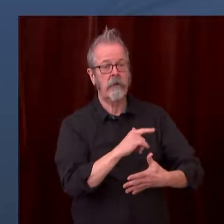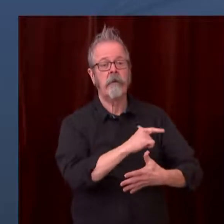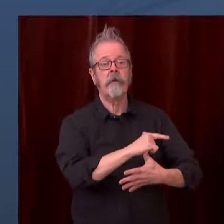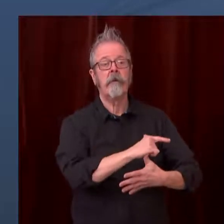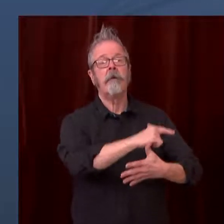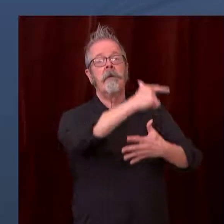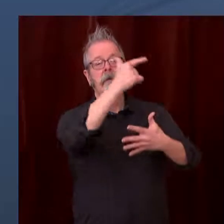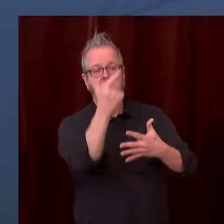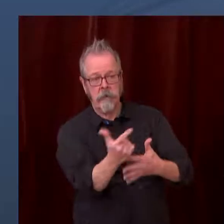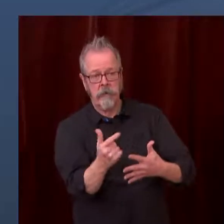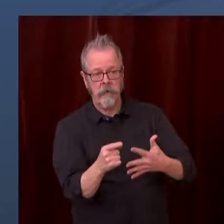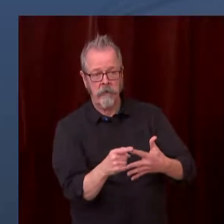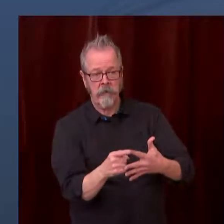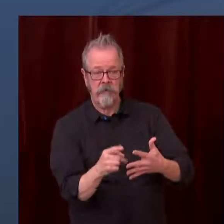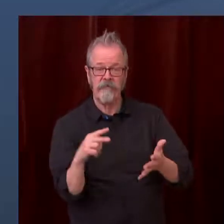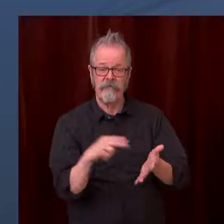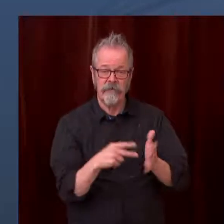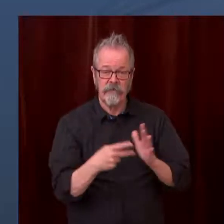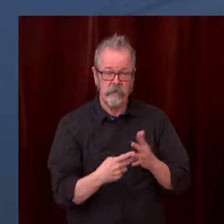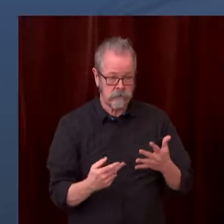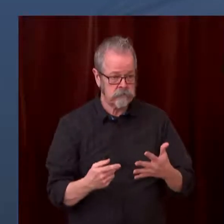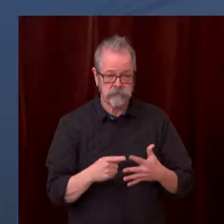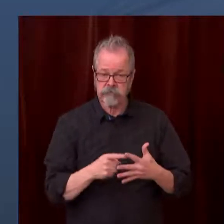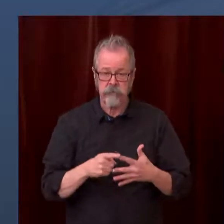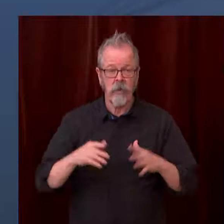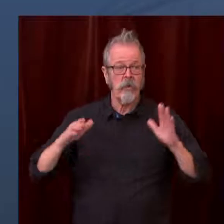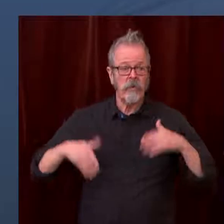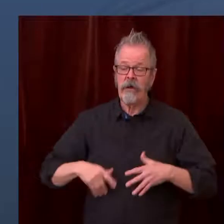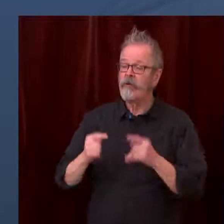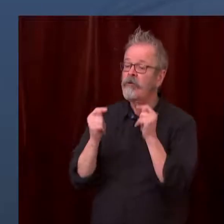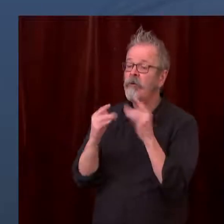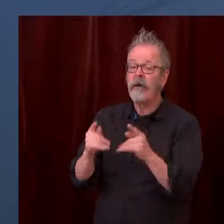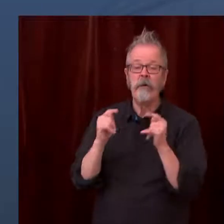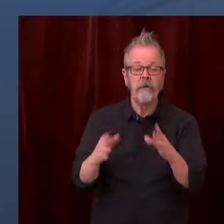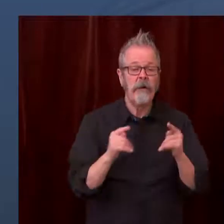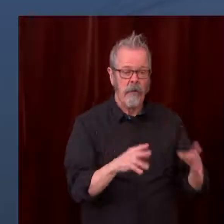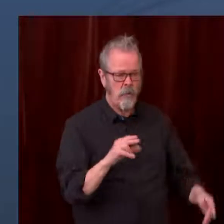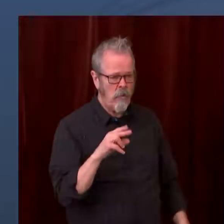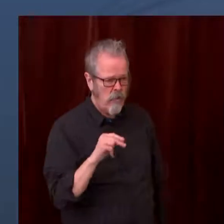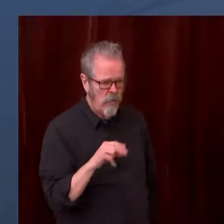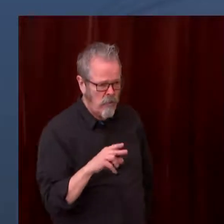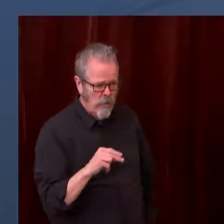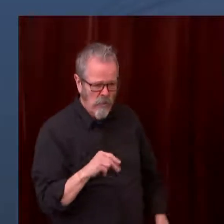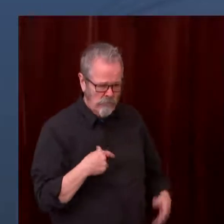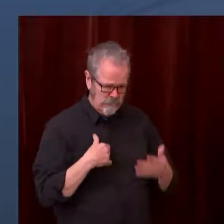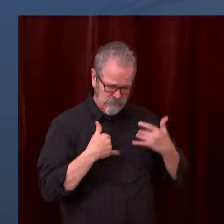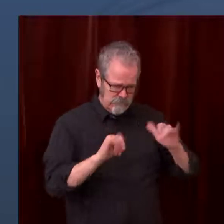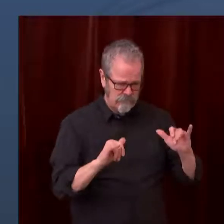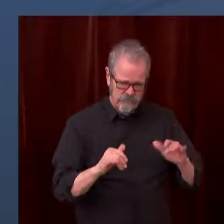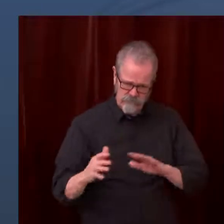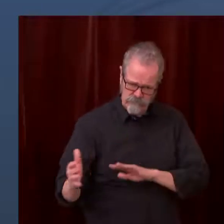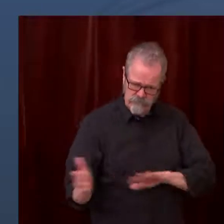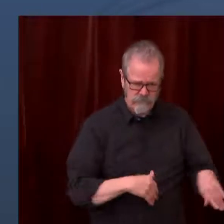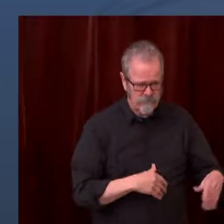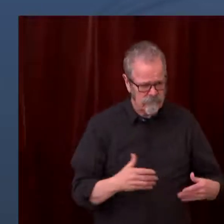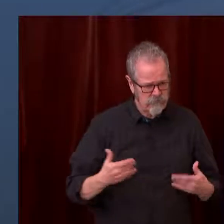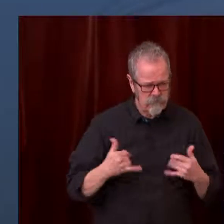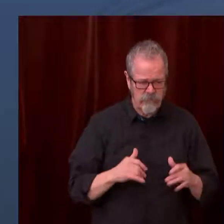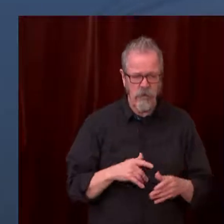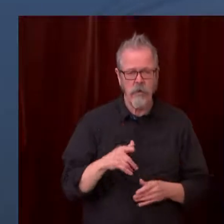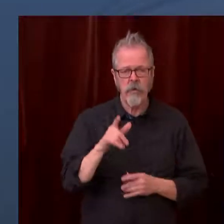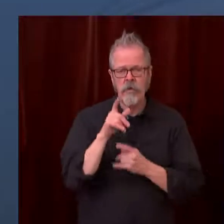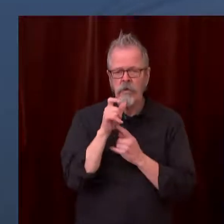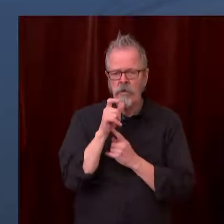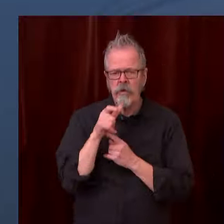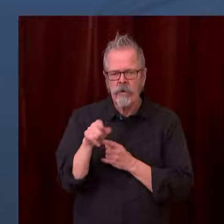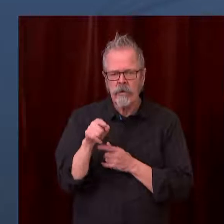workers. That includes those in long-term care facilities. That includes our seniors above the age of 65, those in